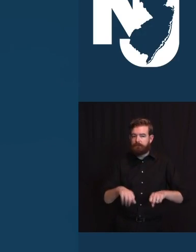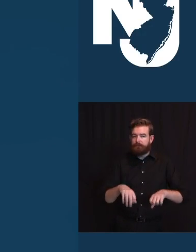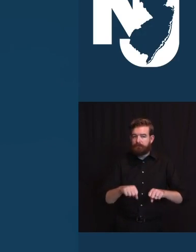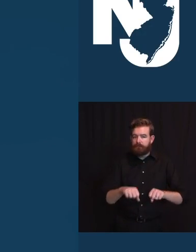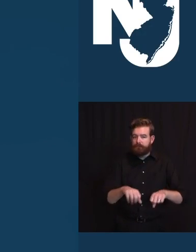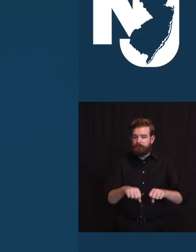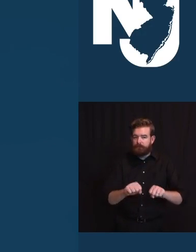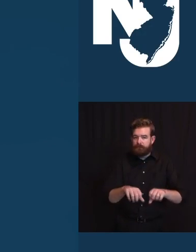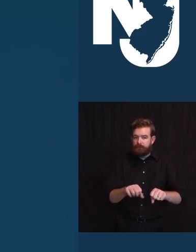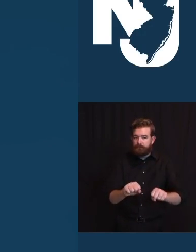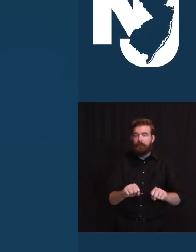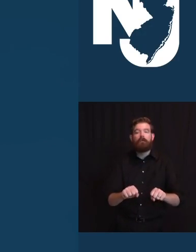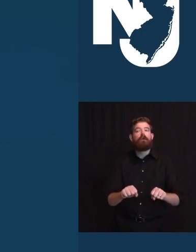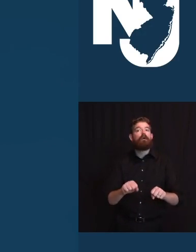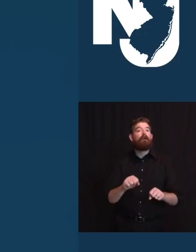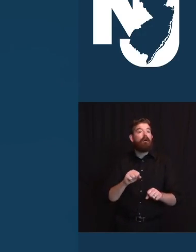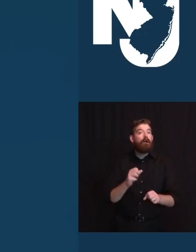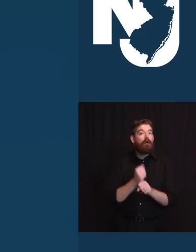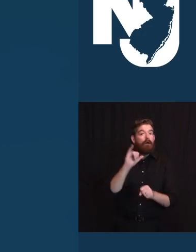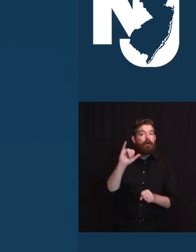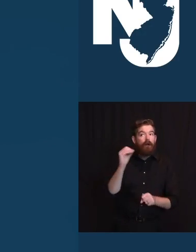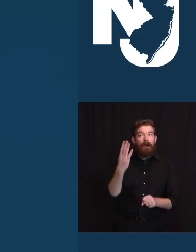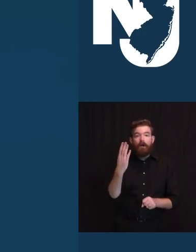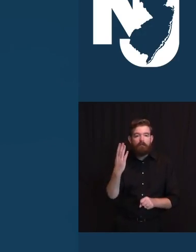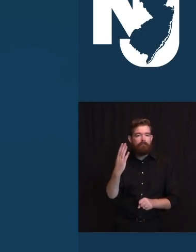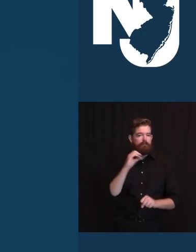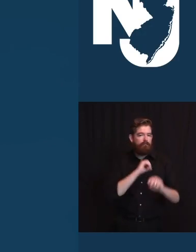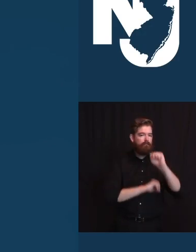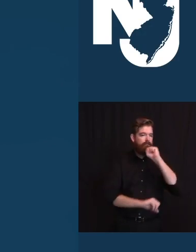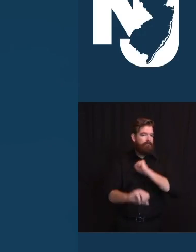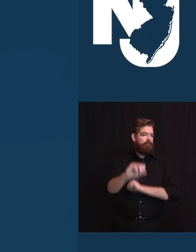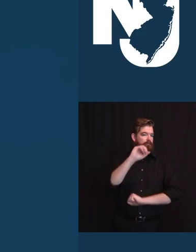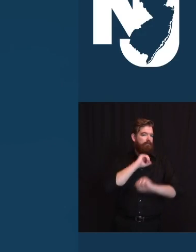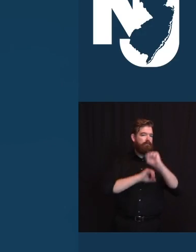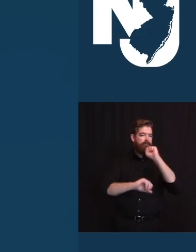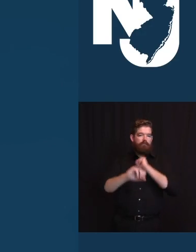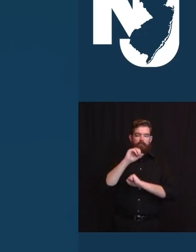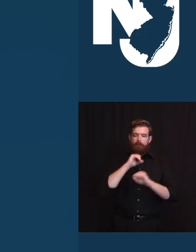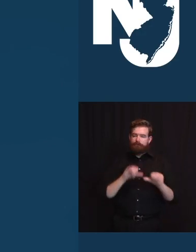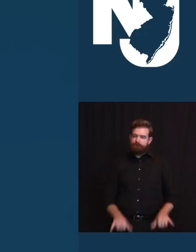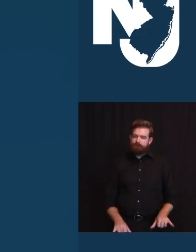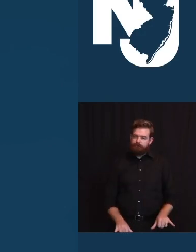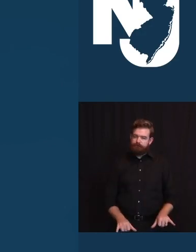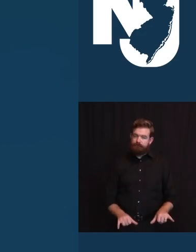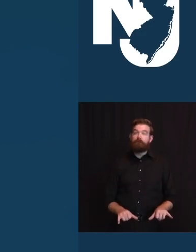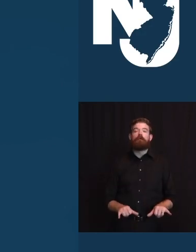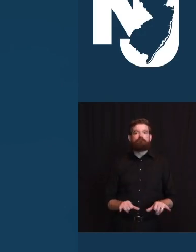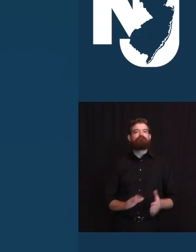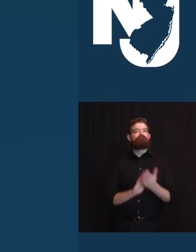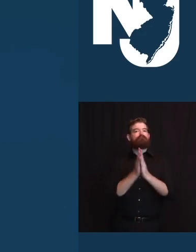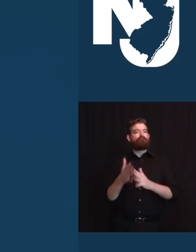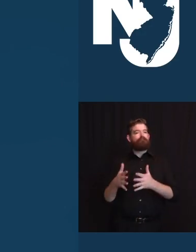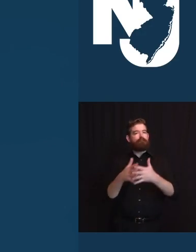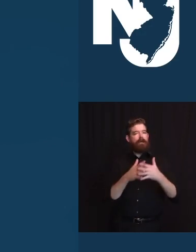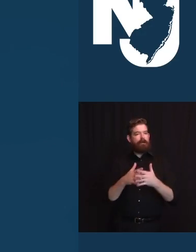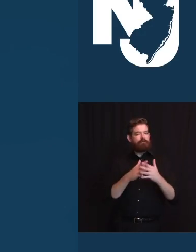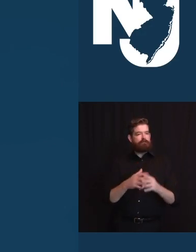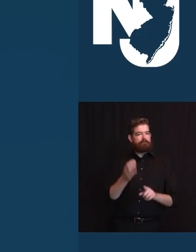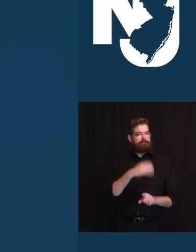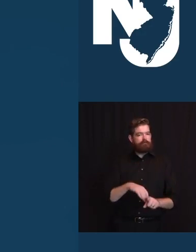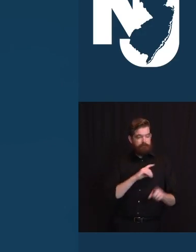hardship. Determined to stay and to become an American citizen, he worked long days at a convenience store in Brooklyn, and he did earn